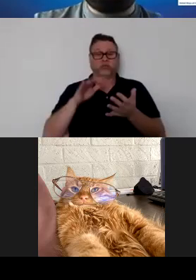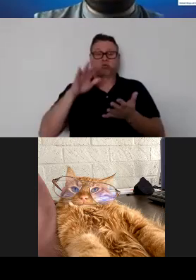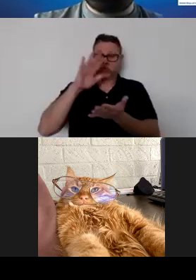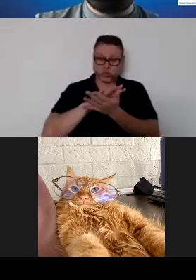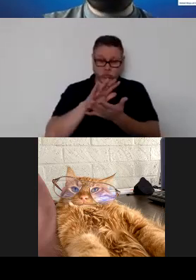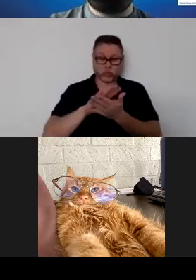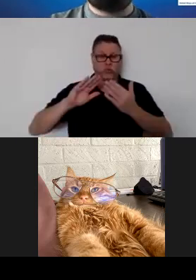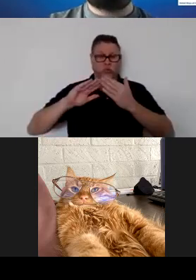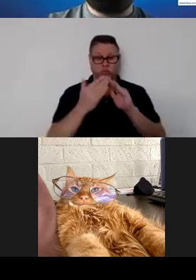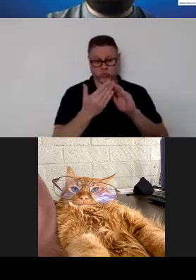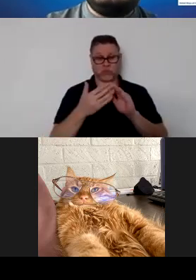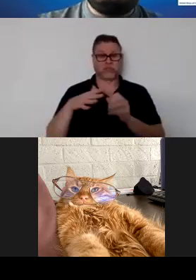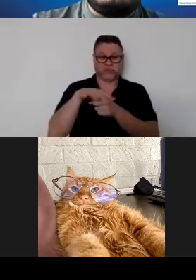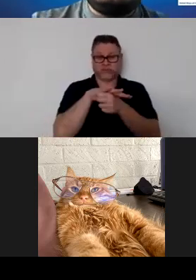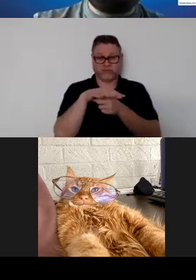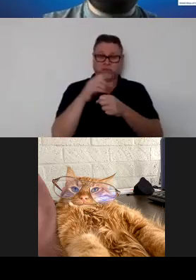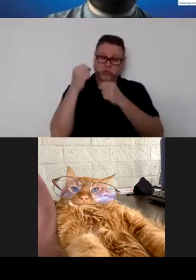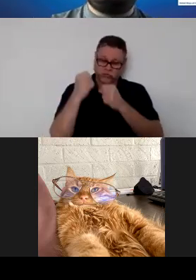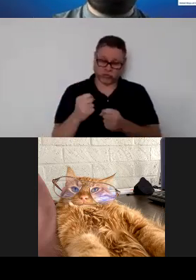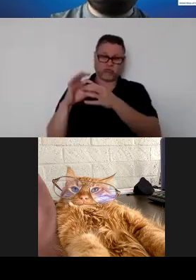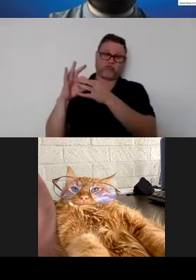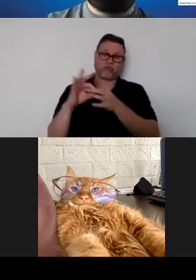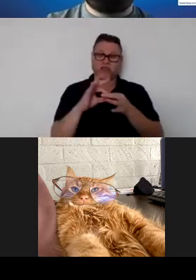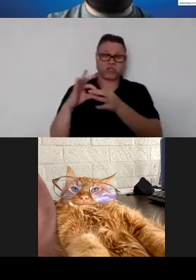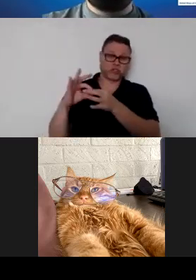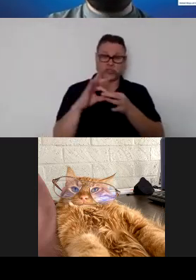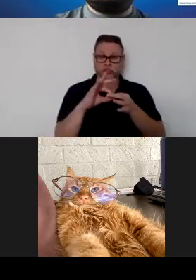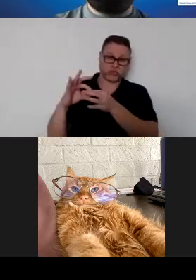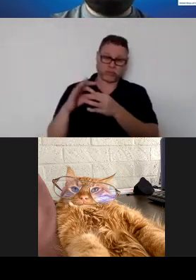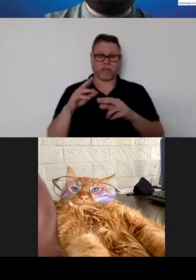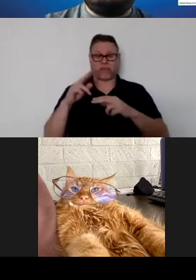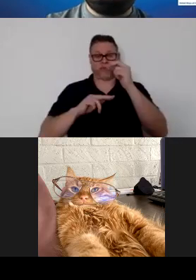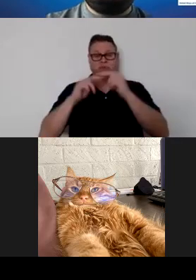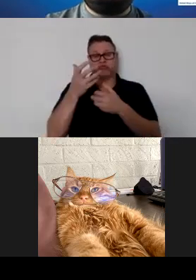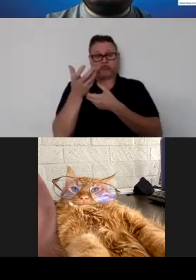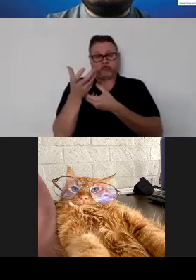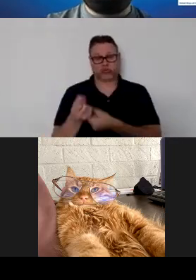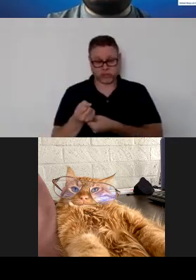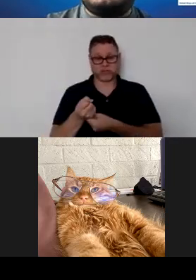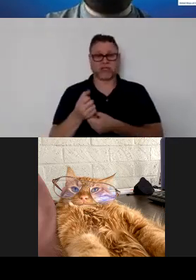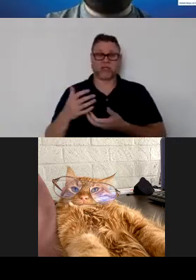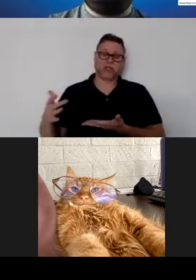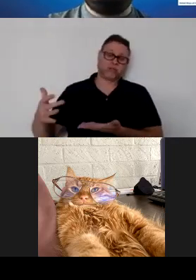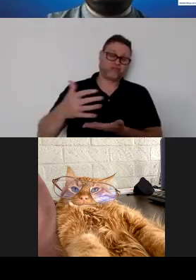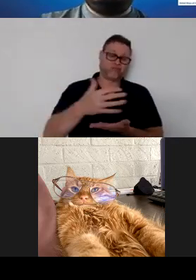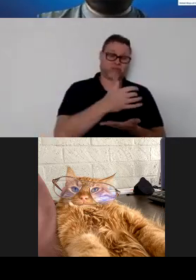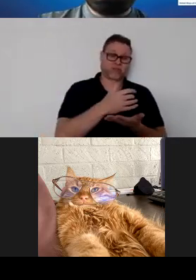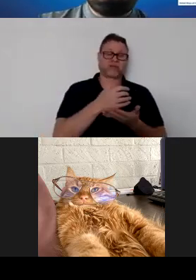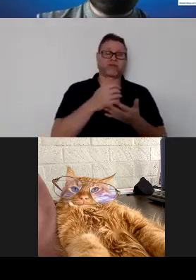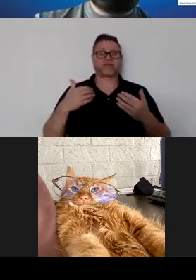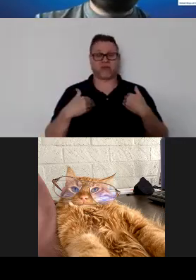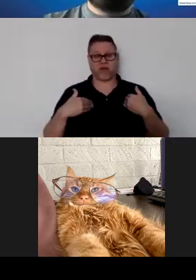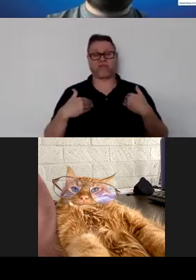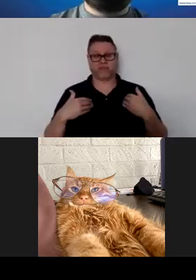community climate. It's all about strengthening relationships and building that trust and a sense of collective capacity.